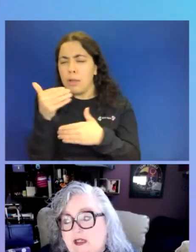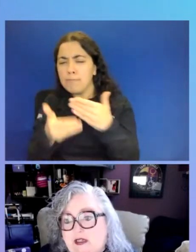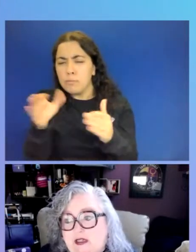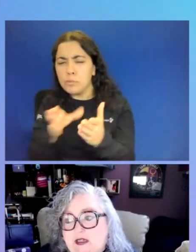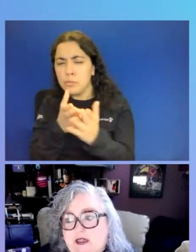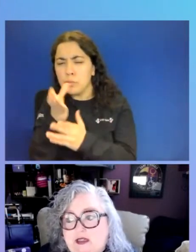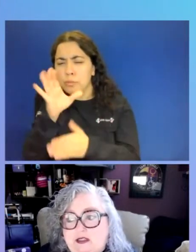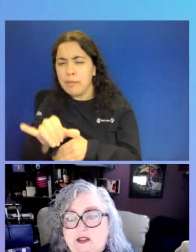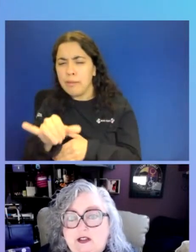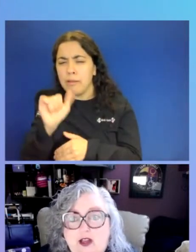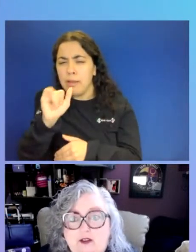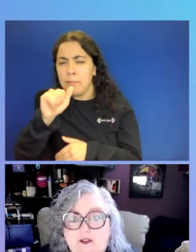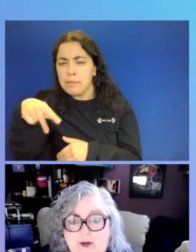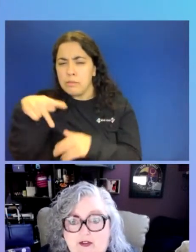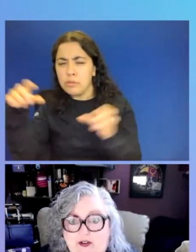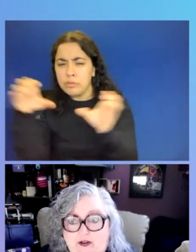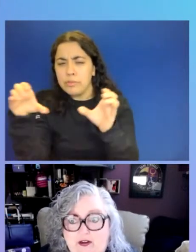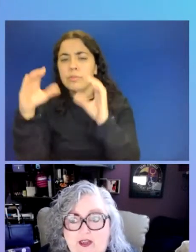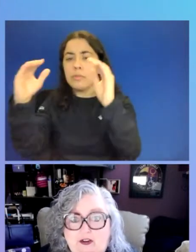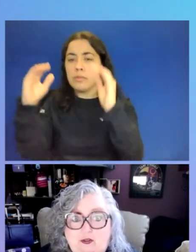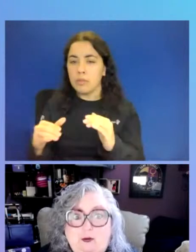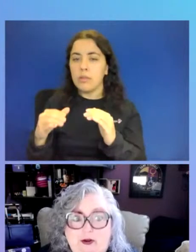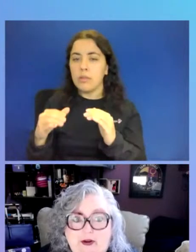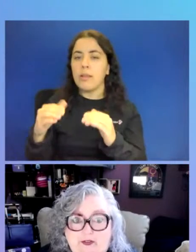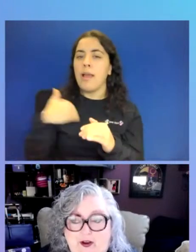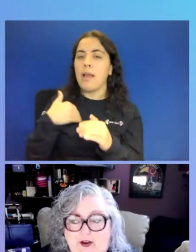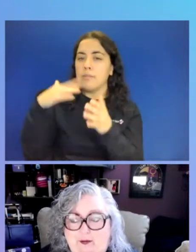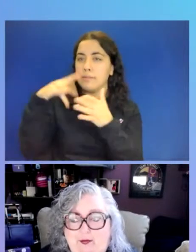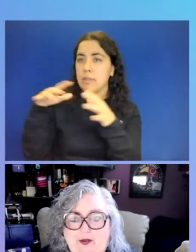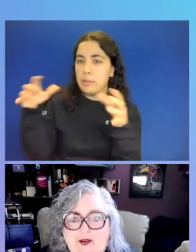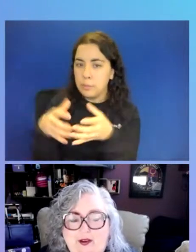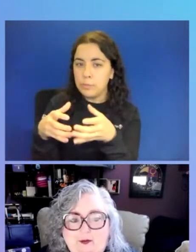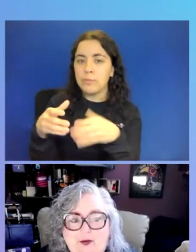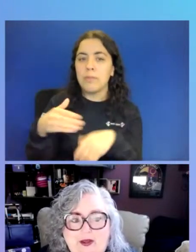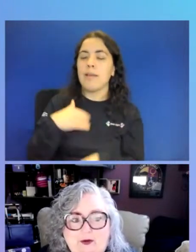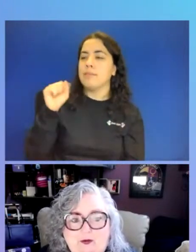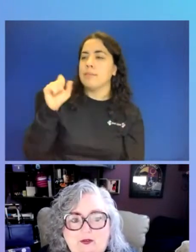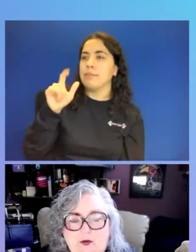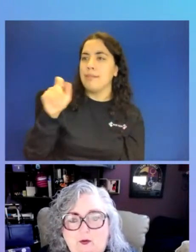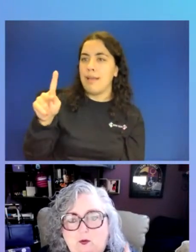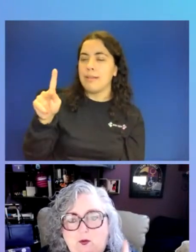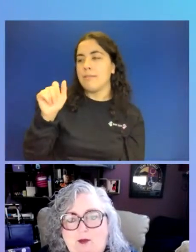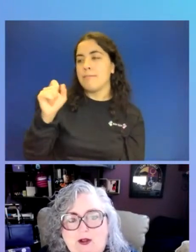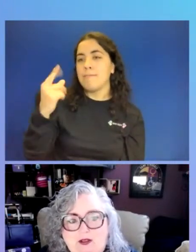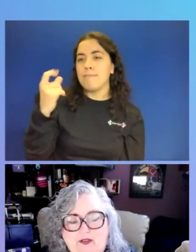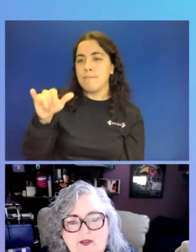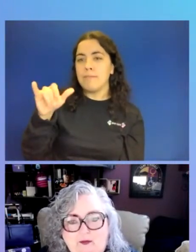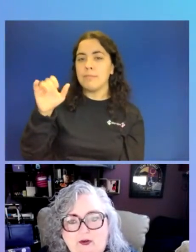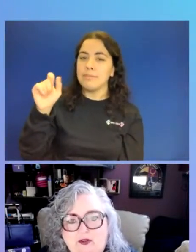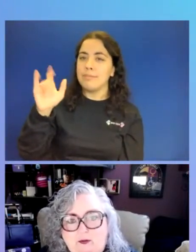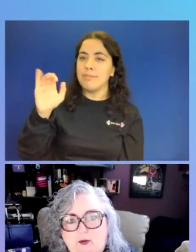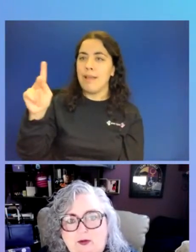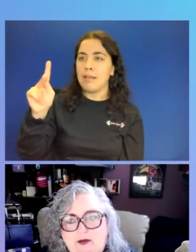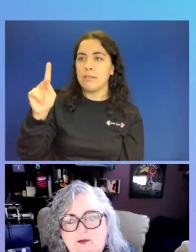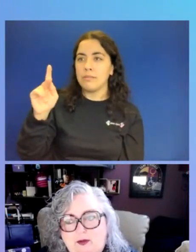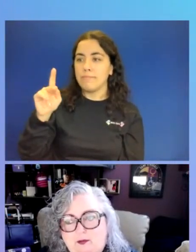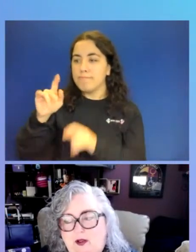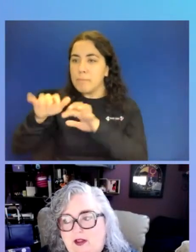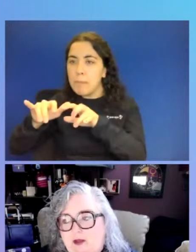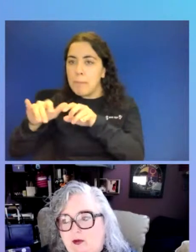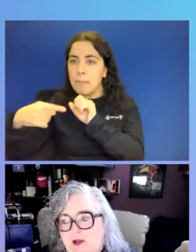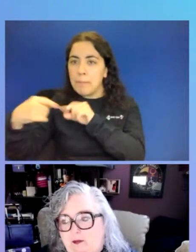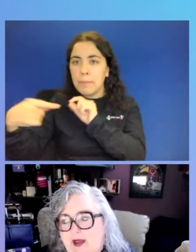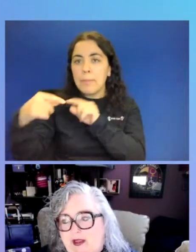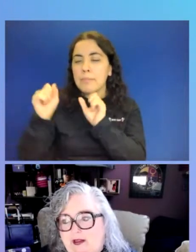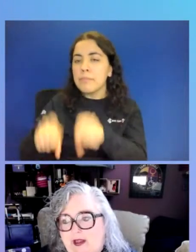channels. So there's a lot of information in a short period of time. But so I'm going to leave this up for just a moment. But